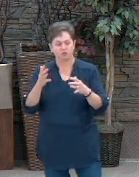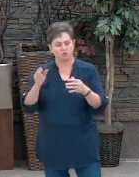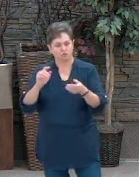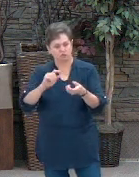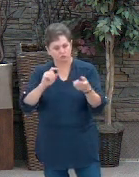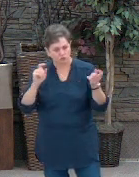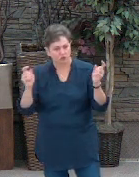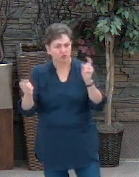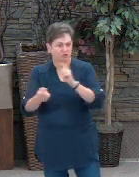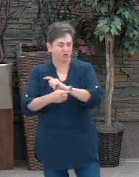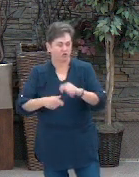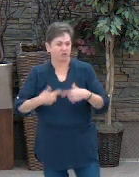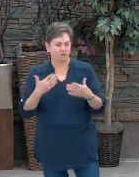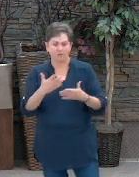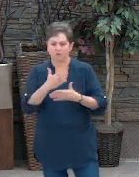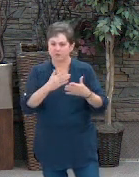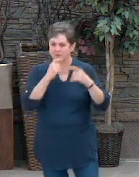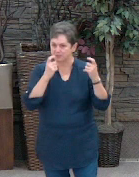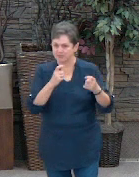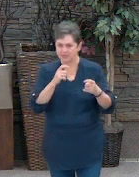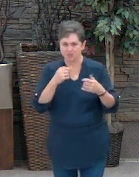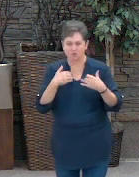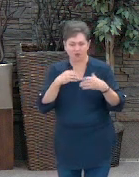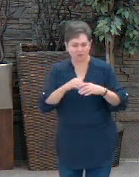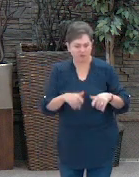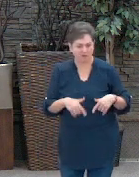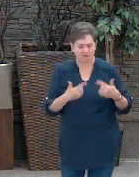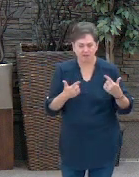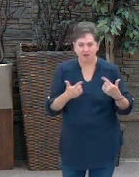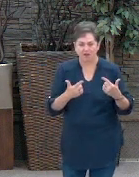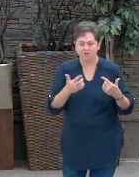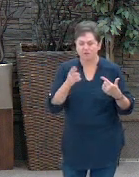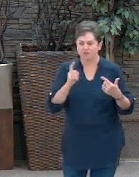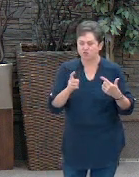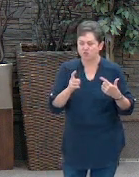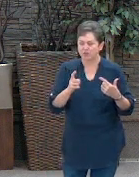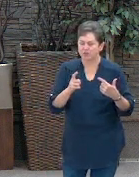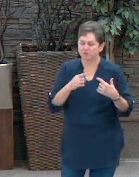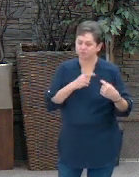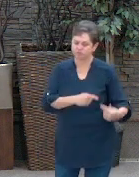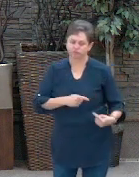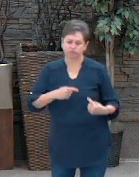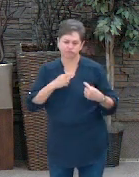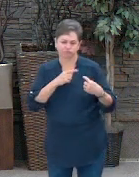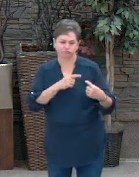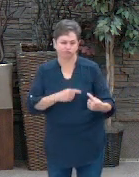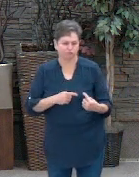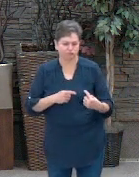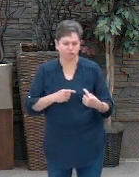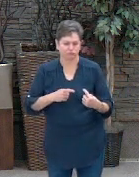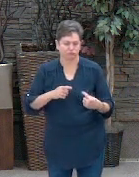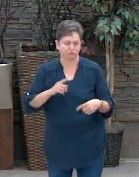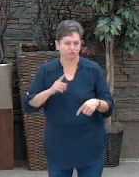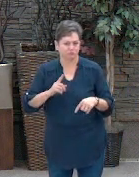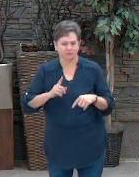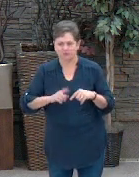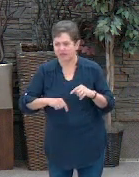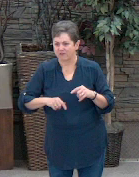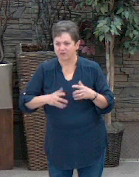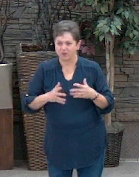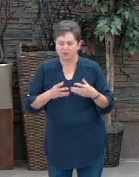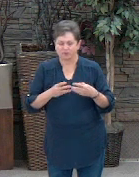that maybe there's some sin in there or something that you've been wrestling with, but you haven't been able to overcome just on your